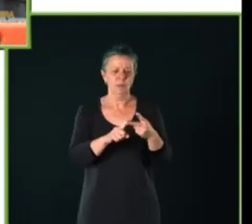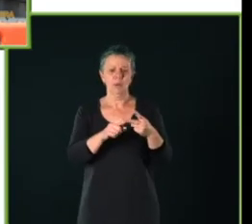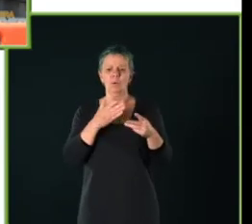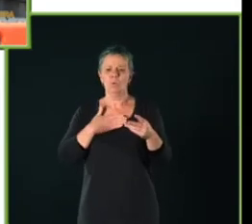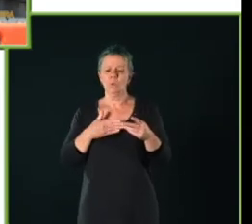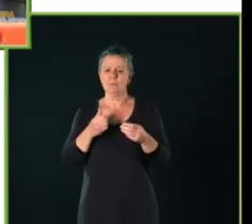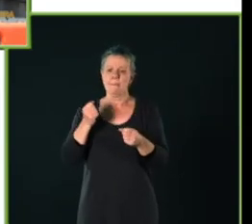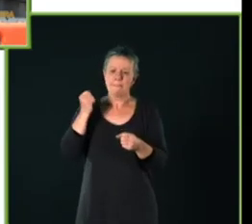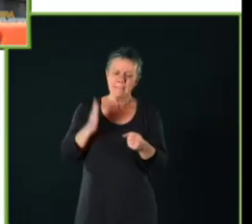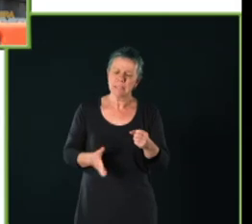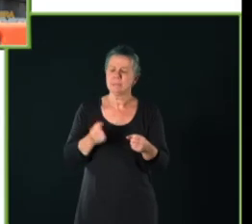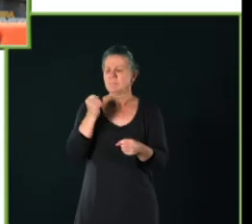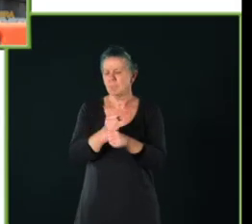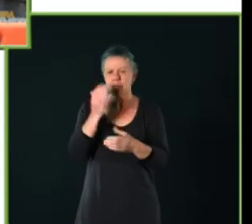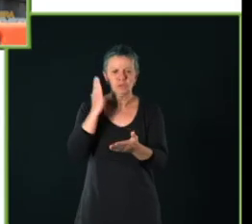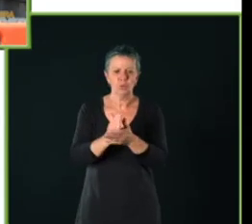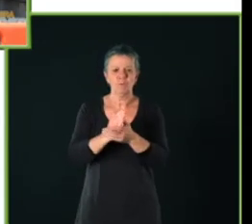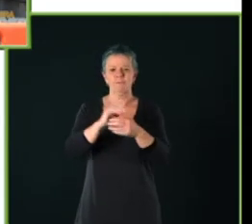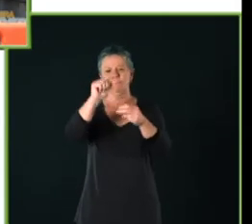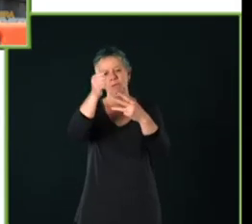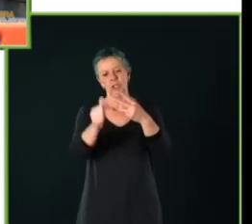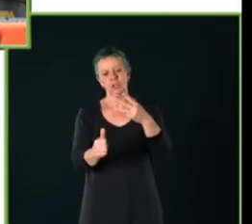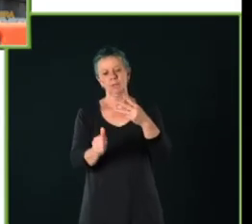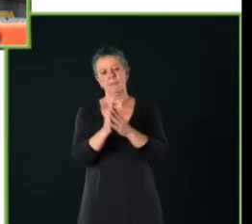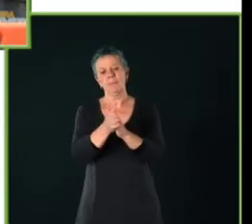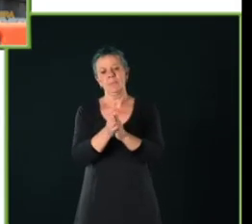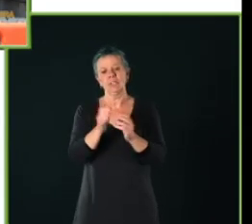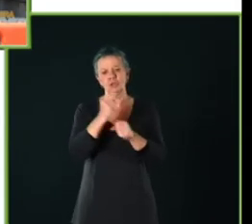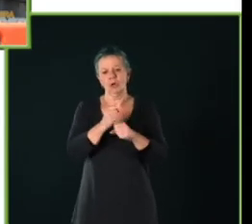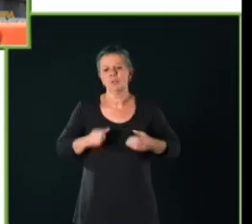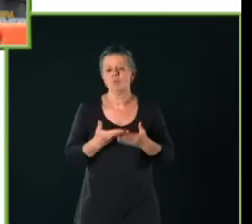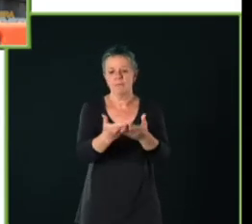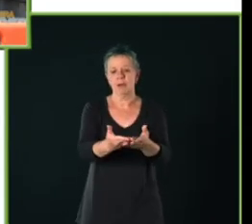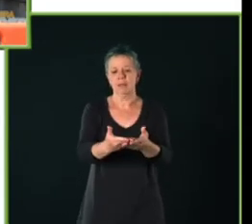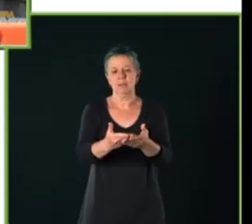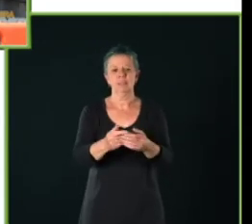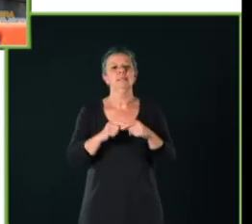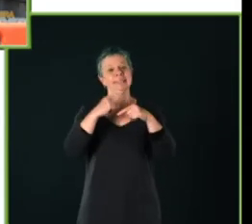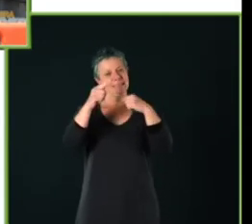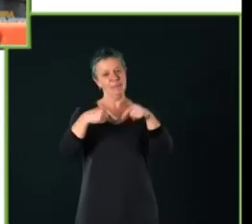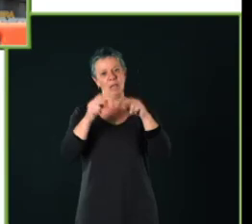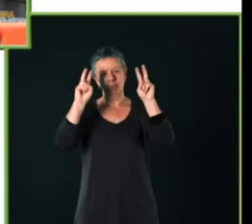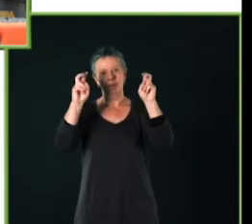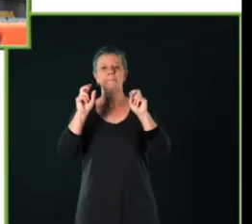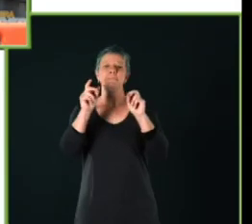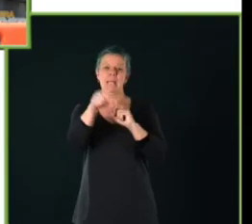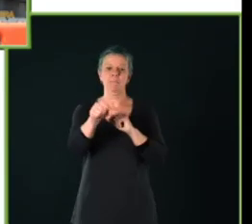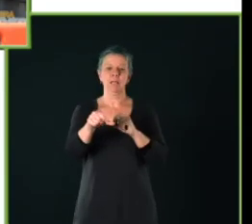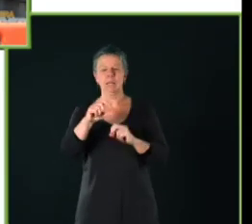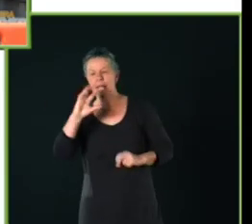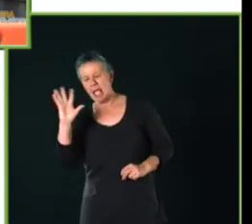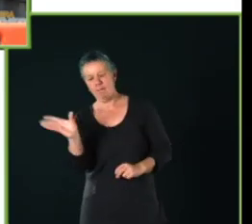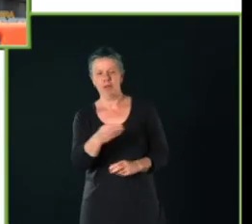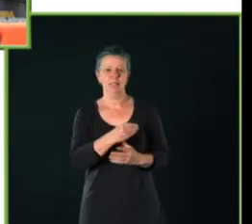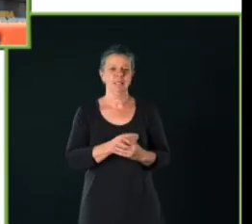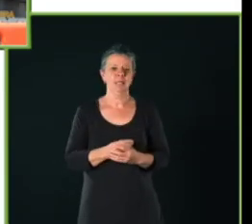done. That's what. So provide people's jobs. It is about people. Everything.